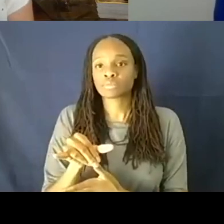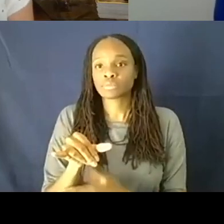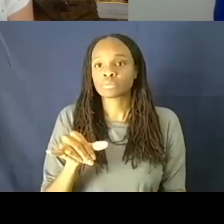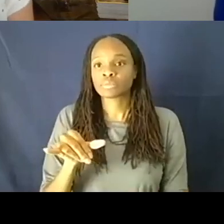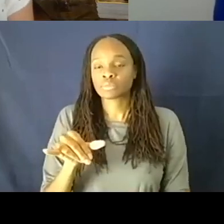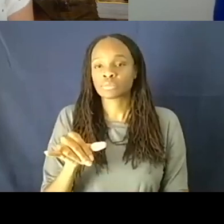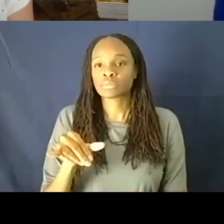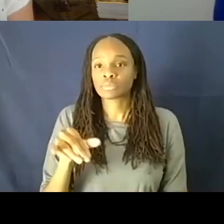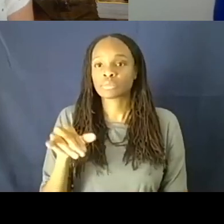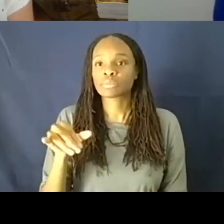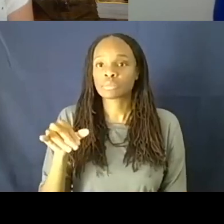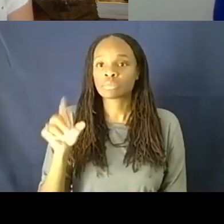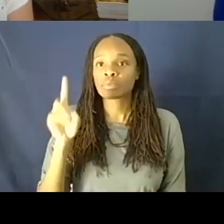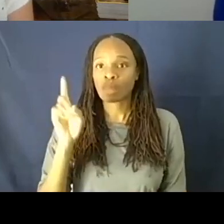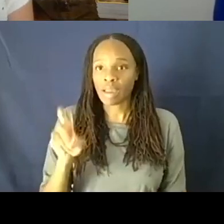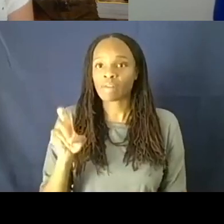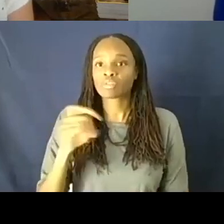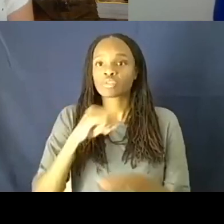have to involve